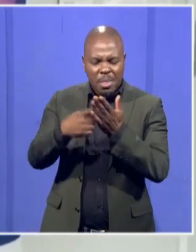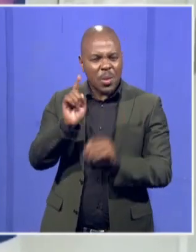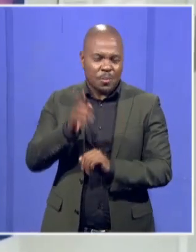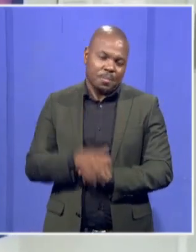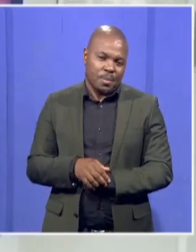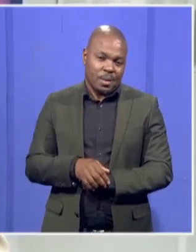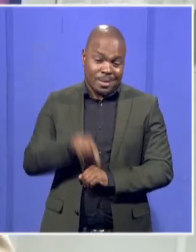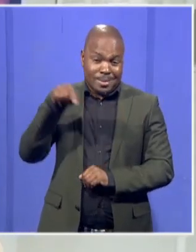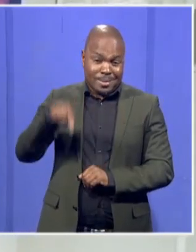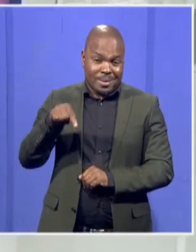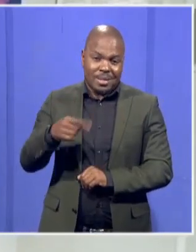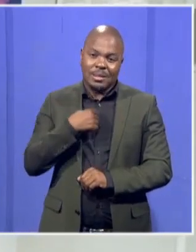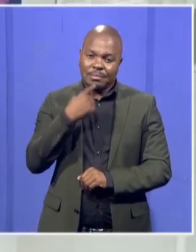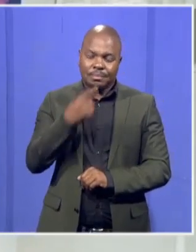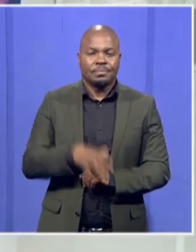fact that